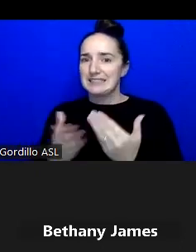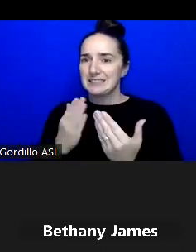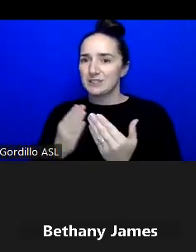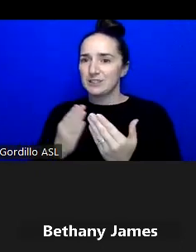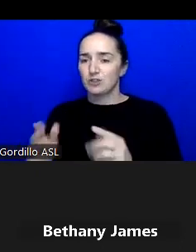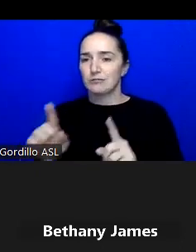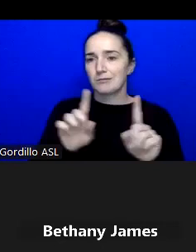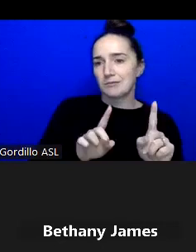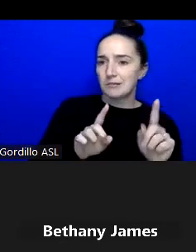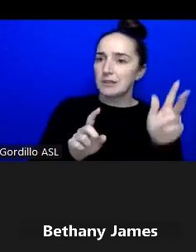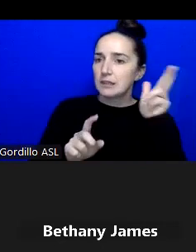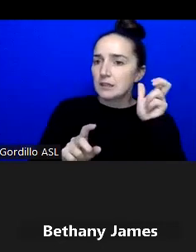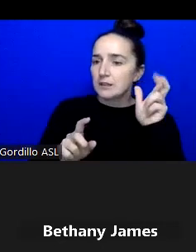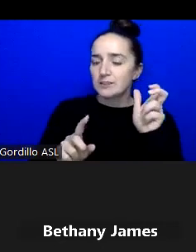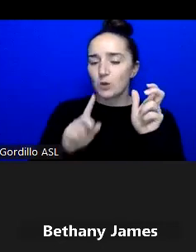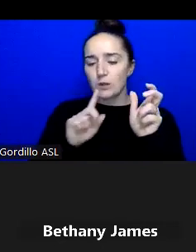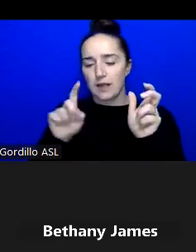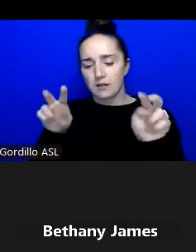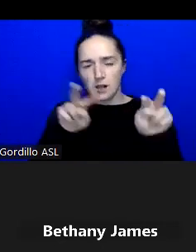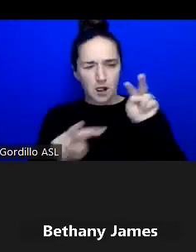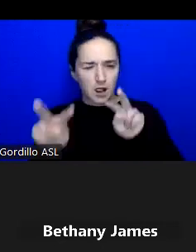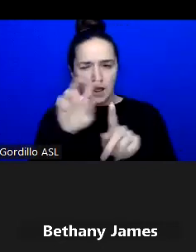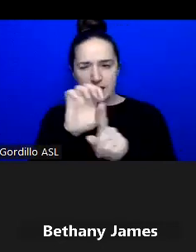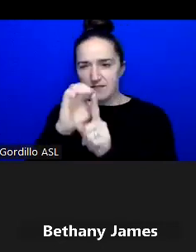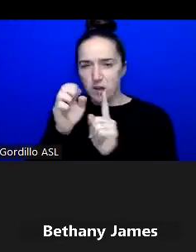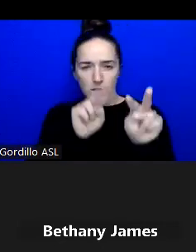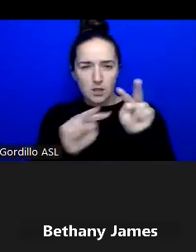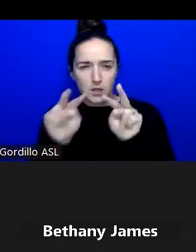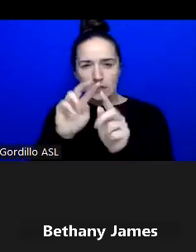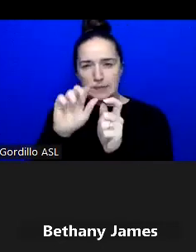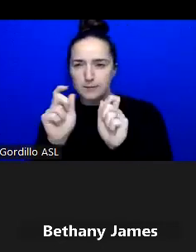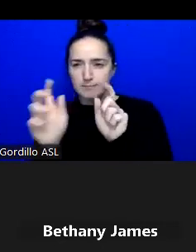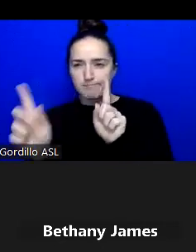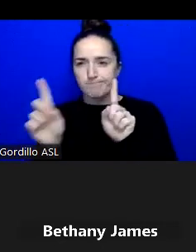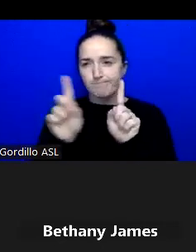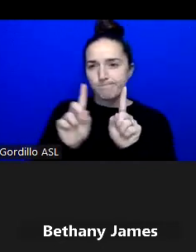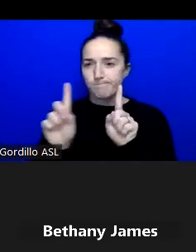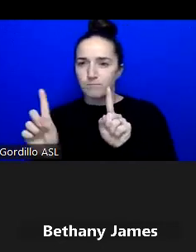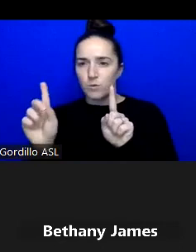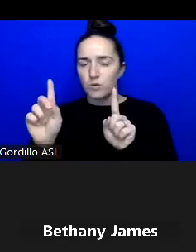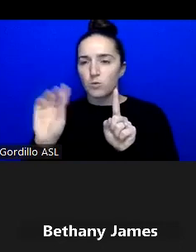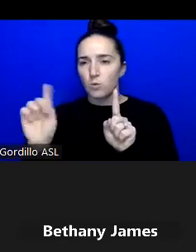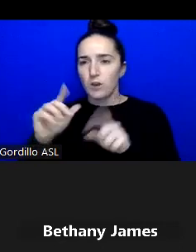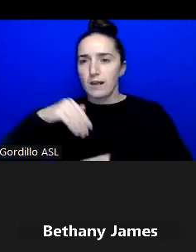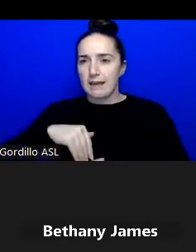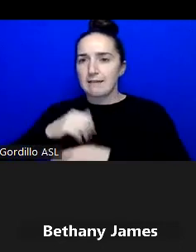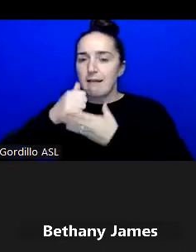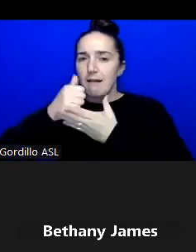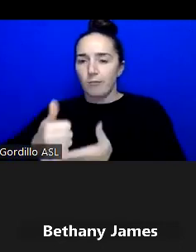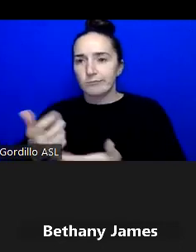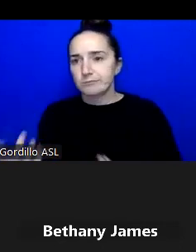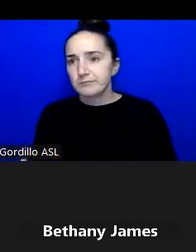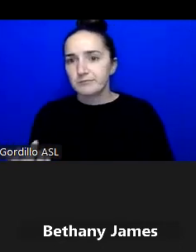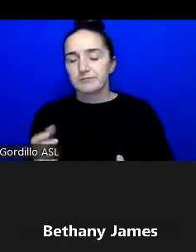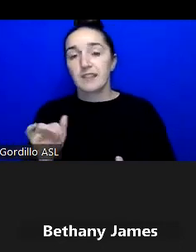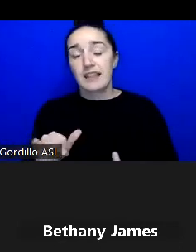accommodating environments to help them be able to understand what's going on. And that definitely increases our mental load,